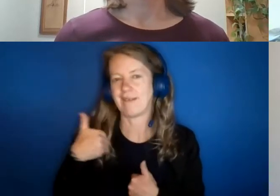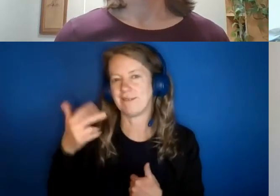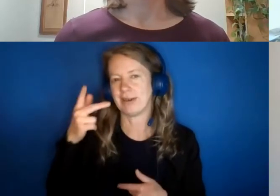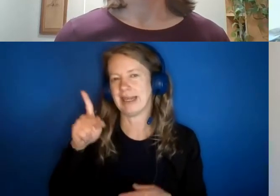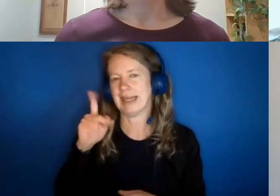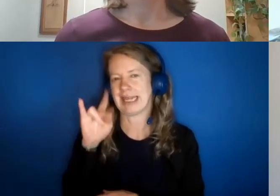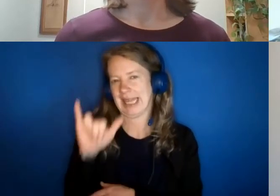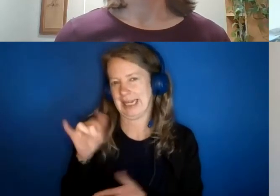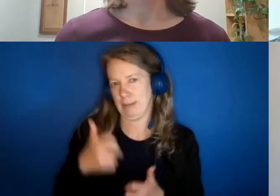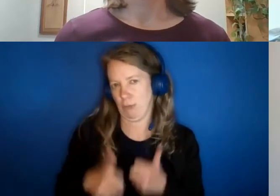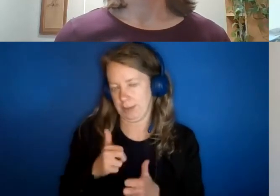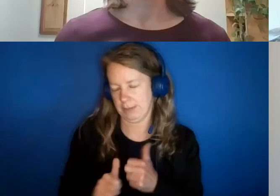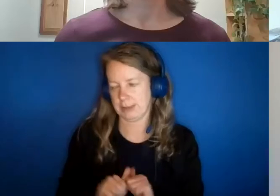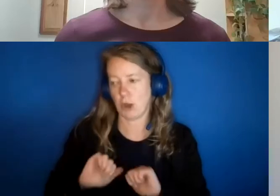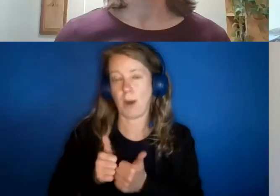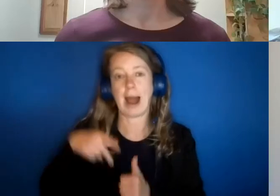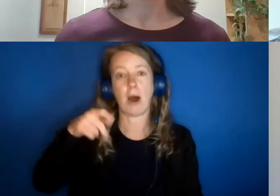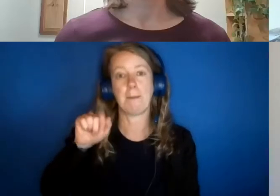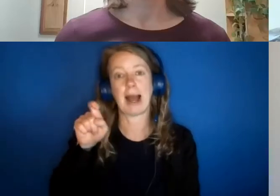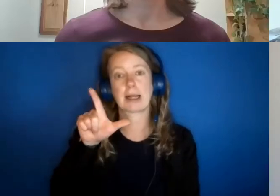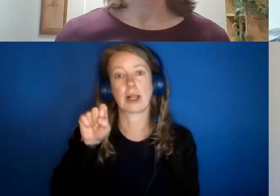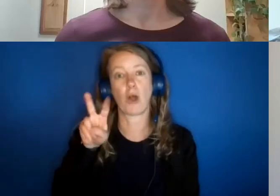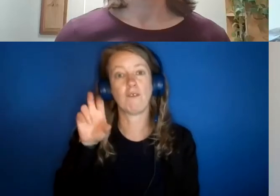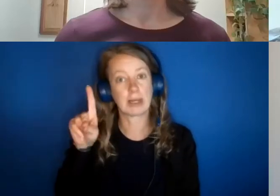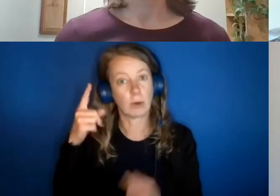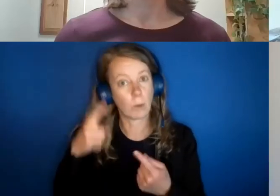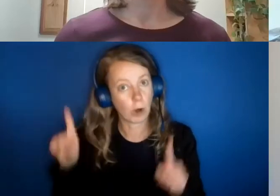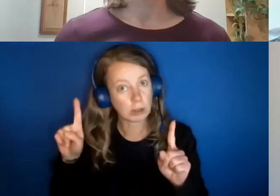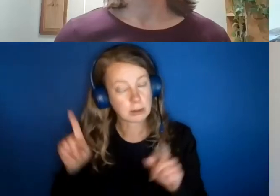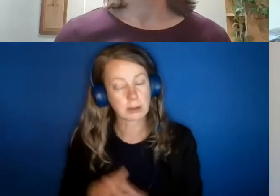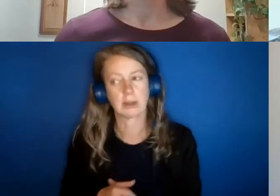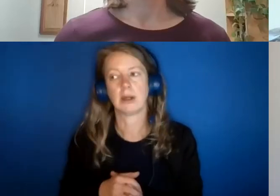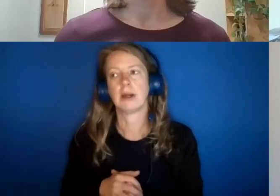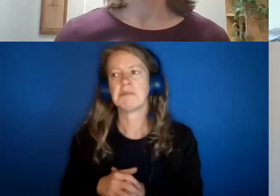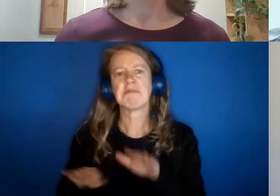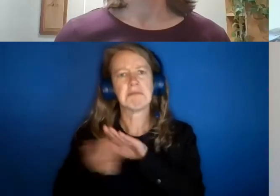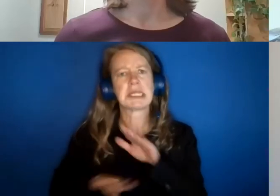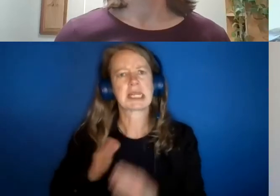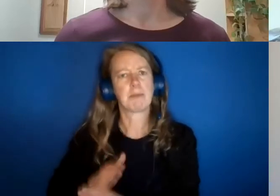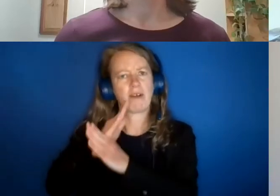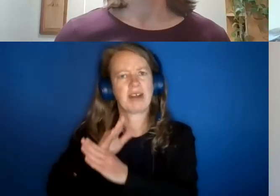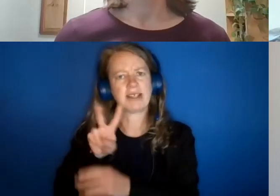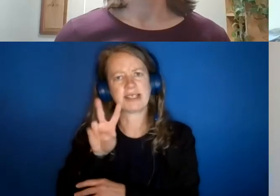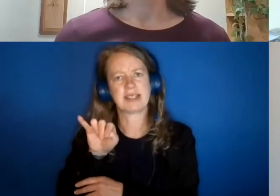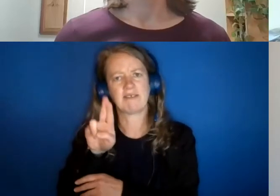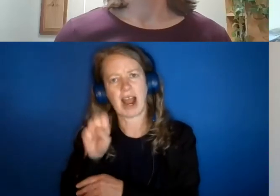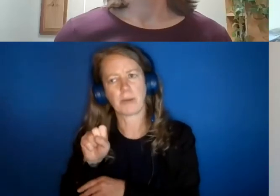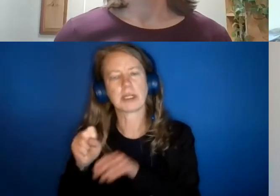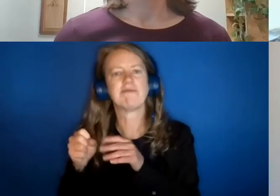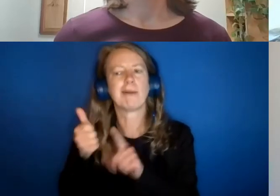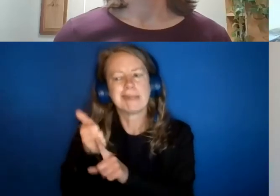that Paxlovid works is essentially it prevents the virus from making more copies of itself.